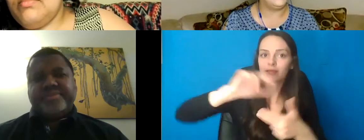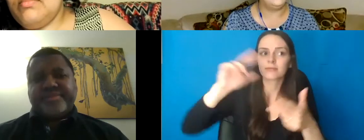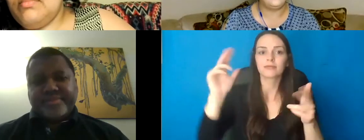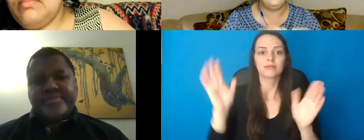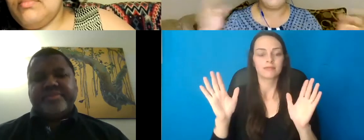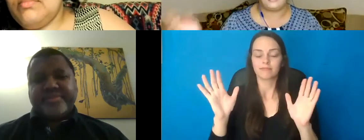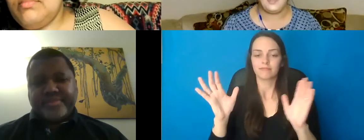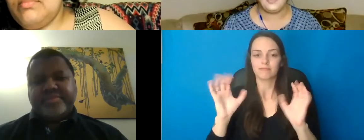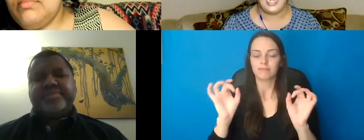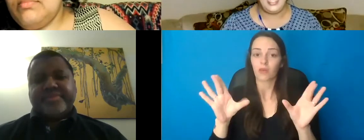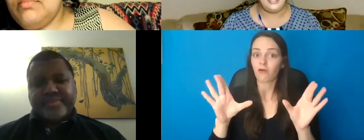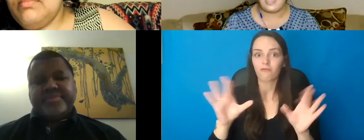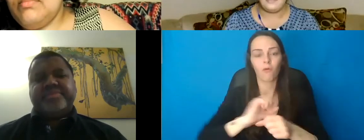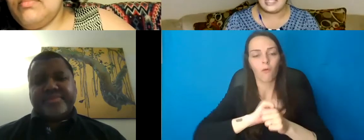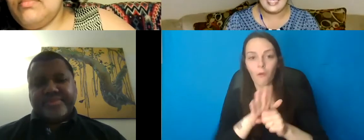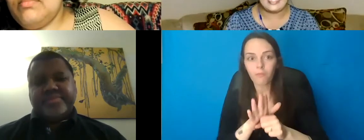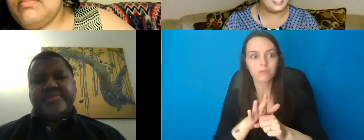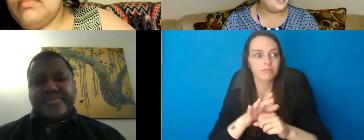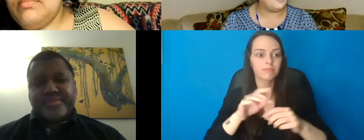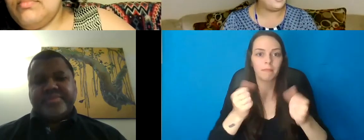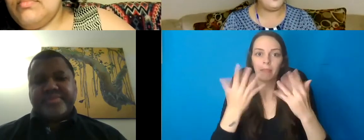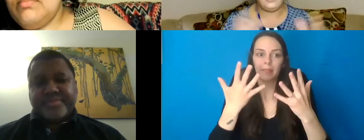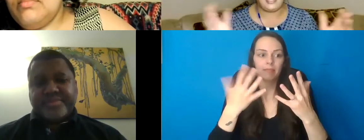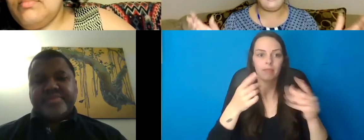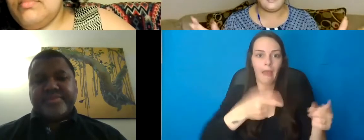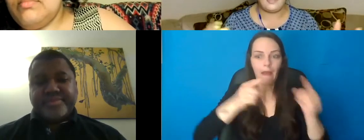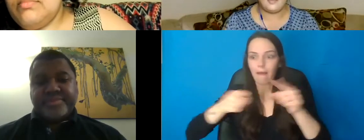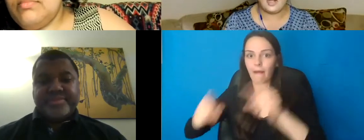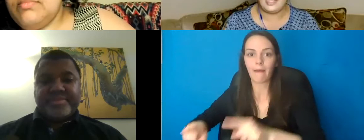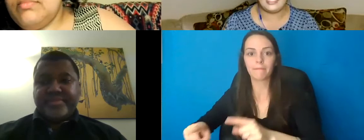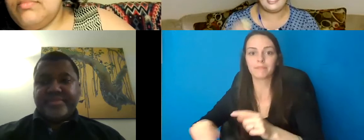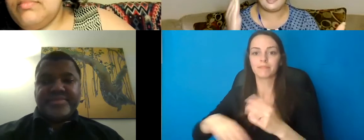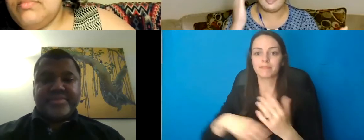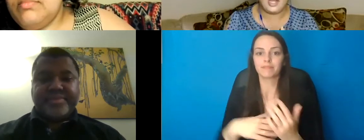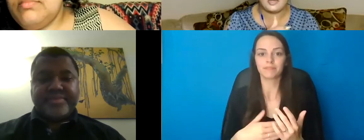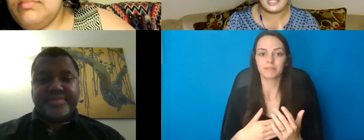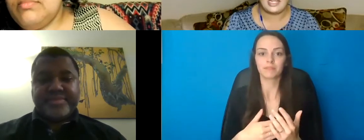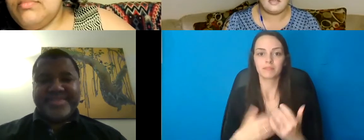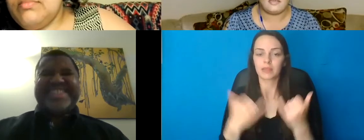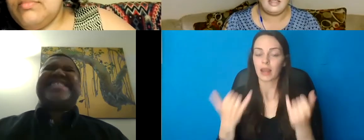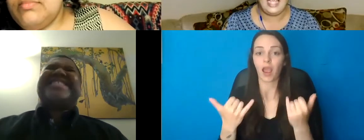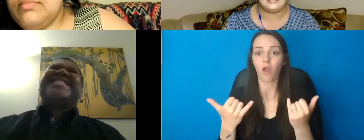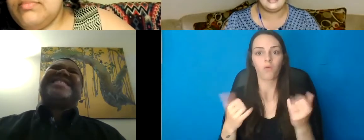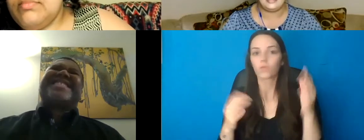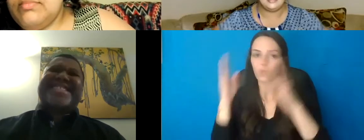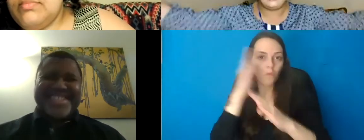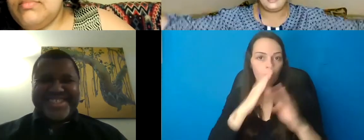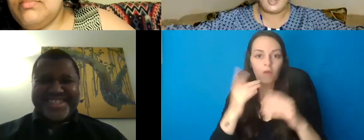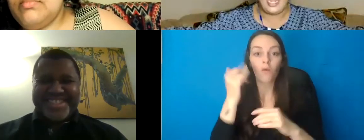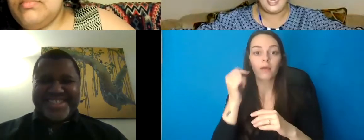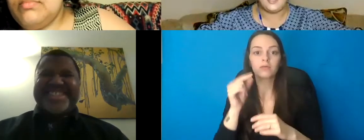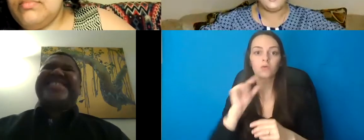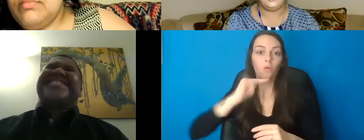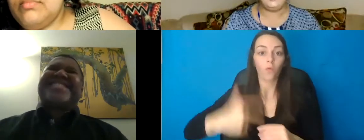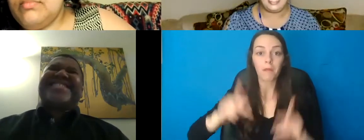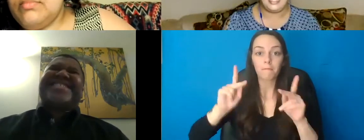We bring COVID. If that was the case, we wouldn't have to worry about war, because you just put a queer person on the front lines and say, send a tornado,